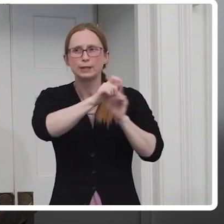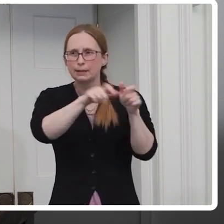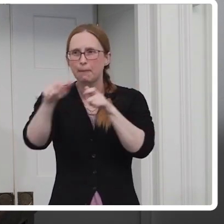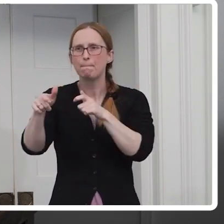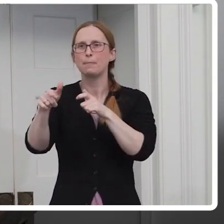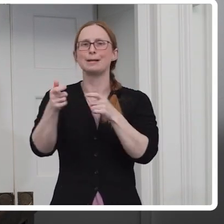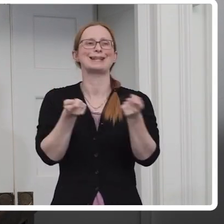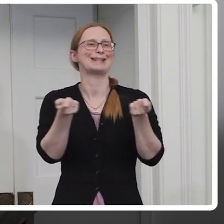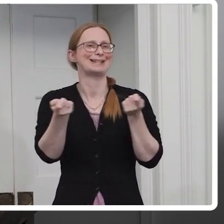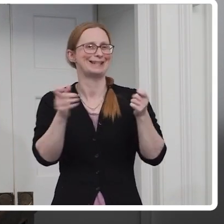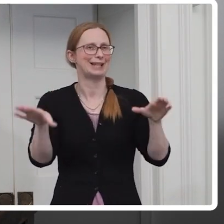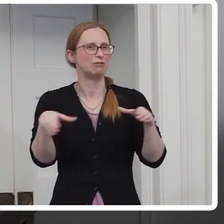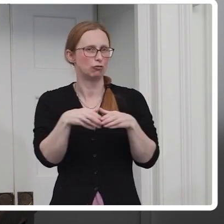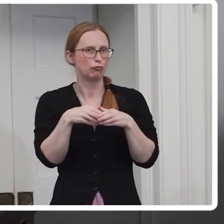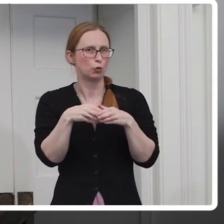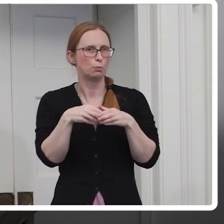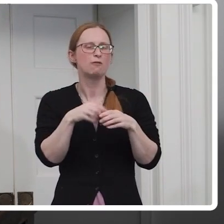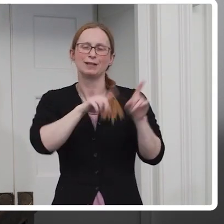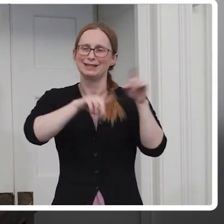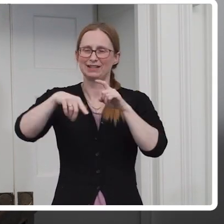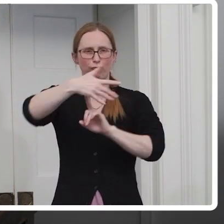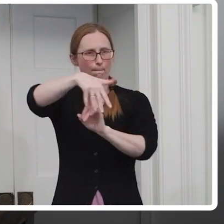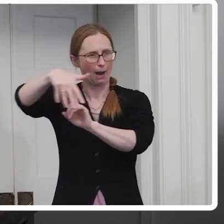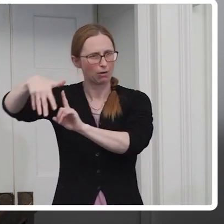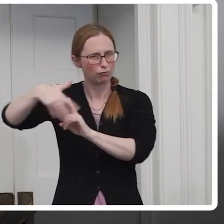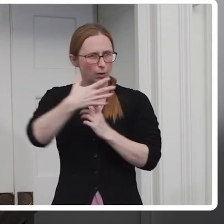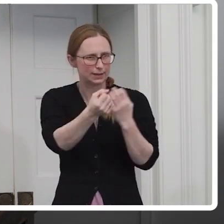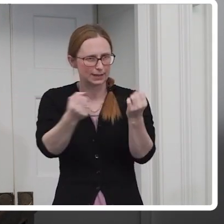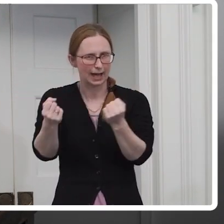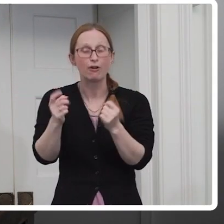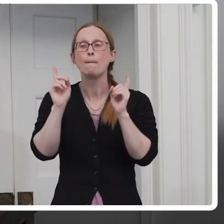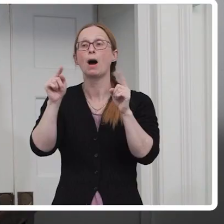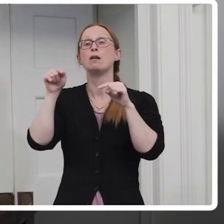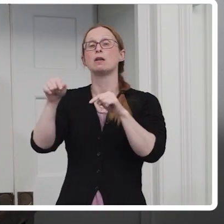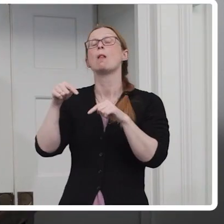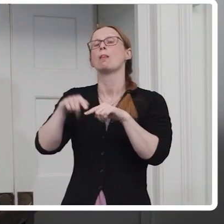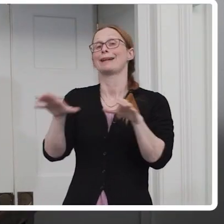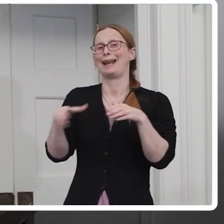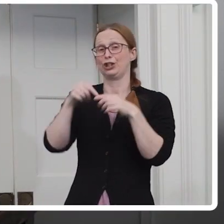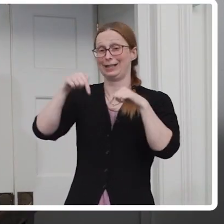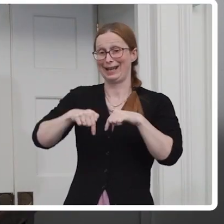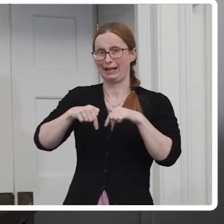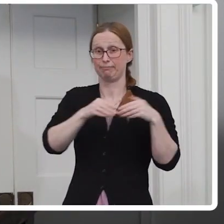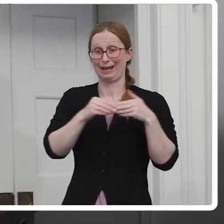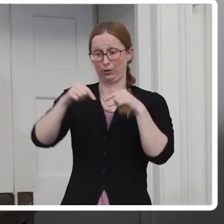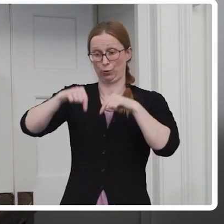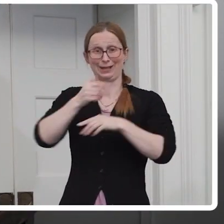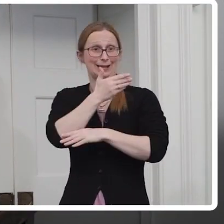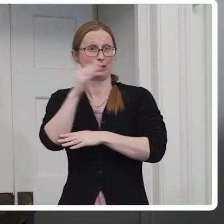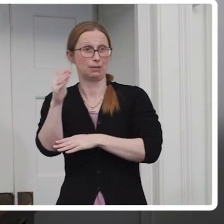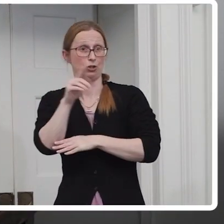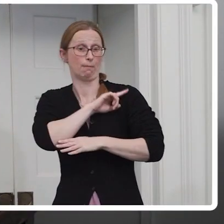artists, and a steering group who have a kind of wide variety of folk-related backgrounds, which is really interesting. But the folk art collection is also what leads us